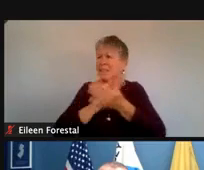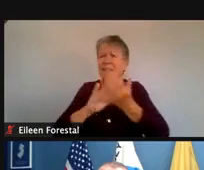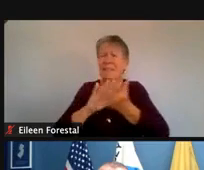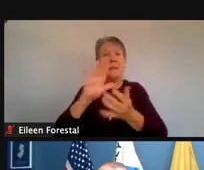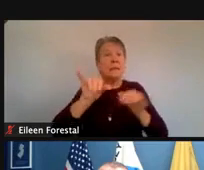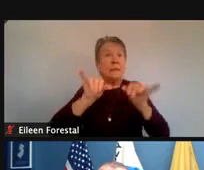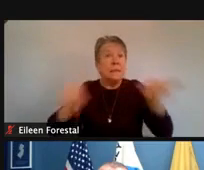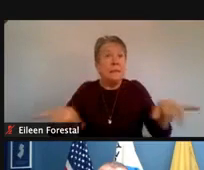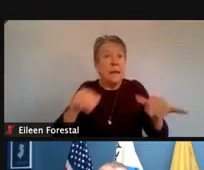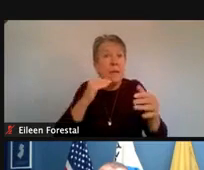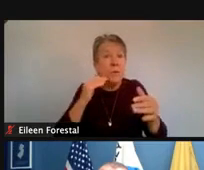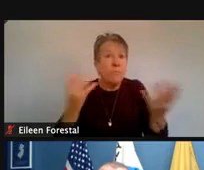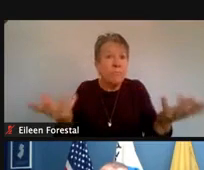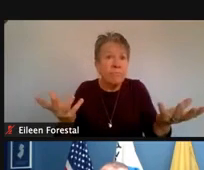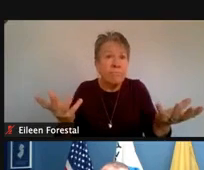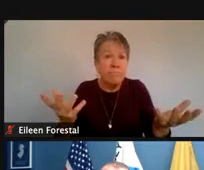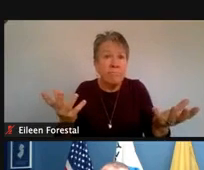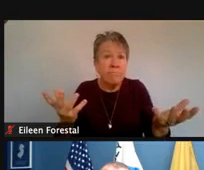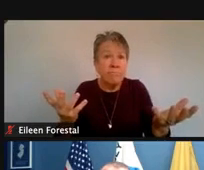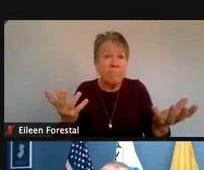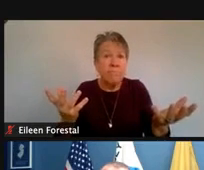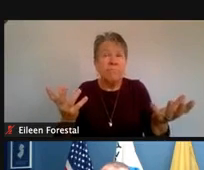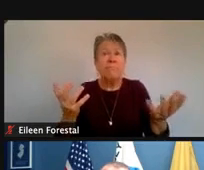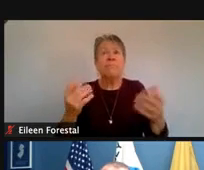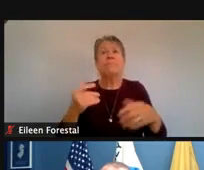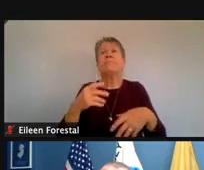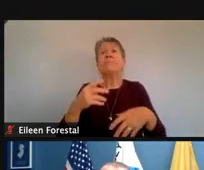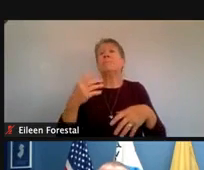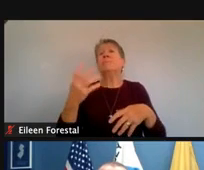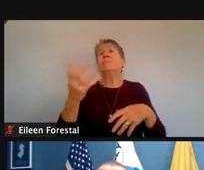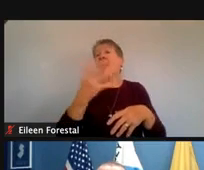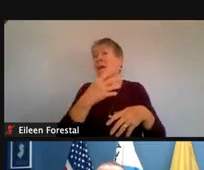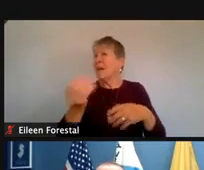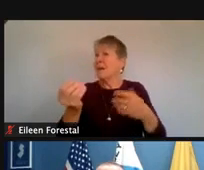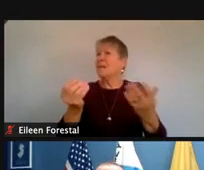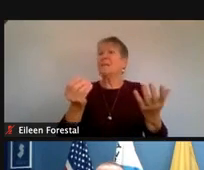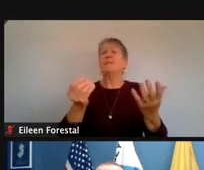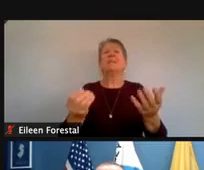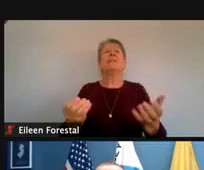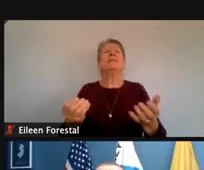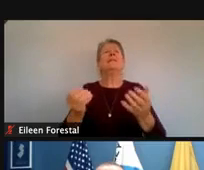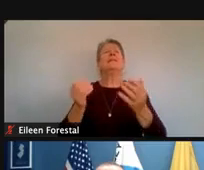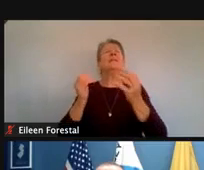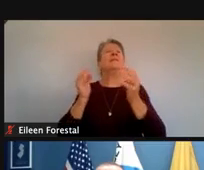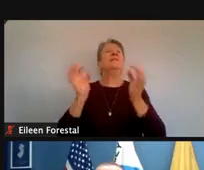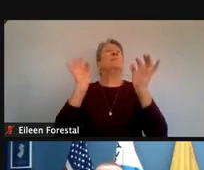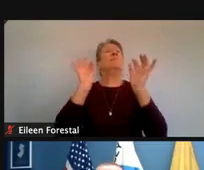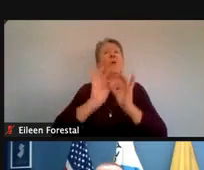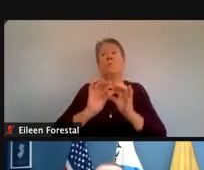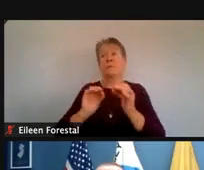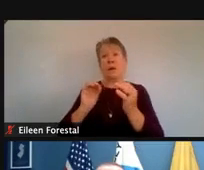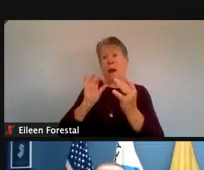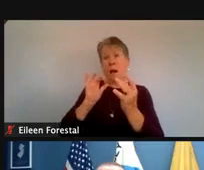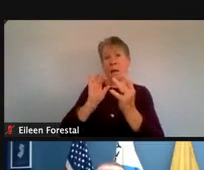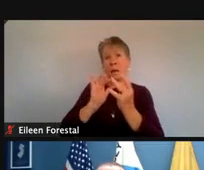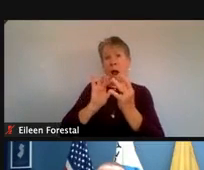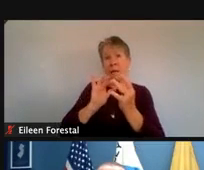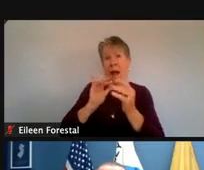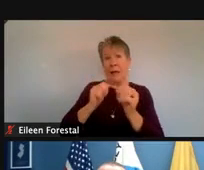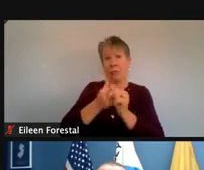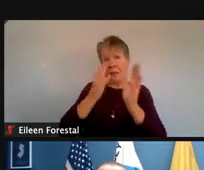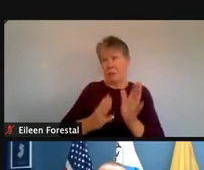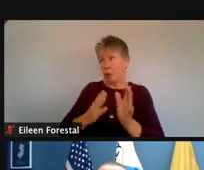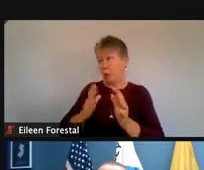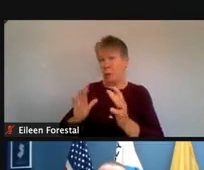An essential part of the fight against this virus is contact tracing. As the governor outlined, we need more individuals providing information on